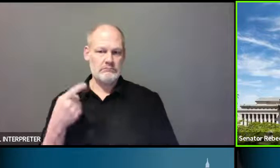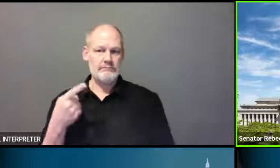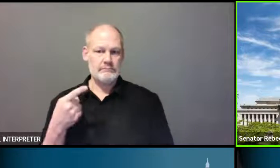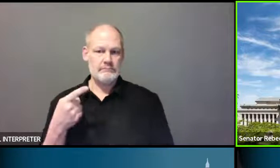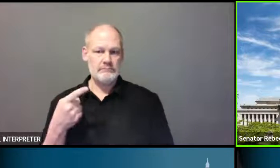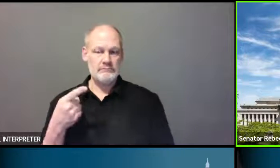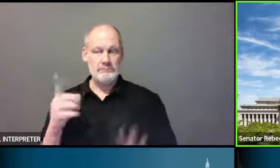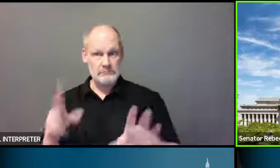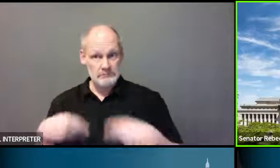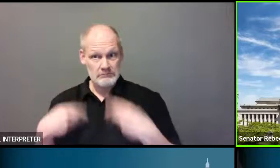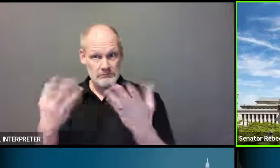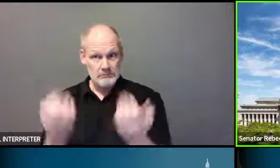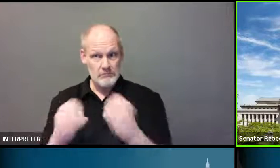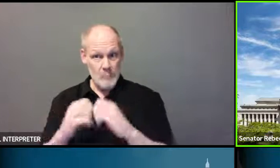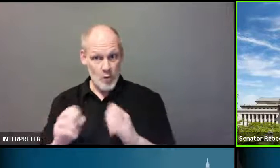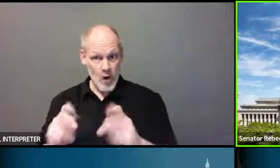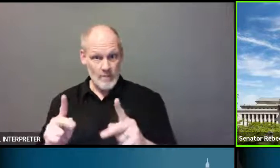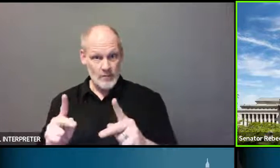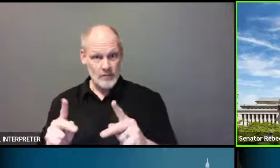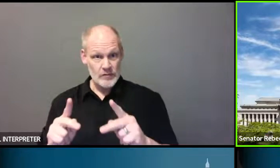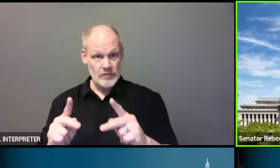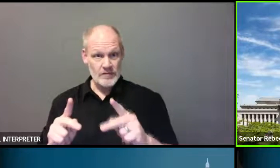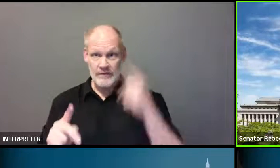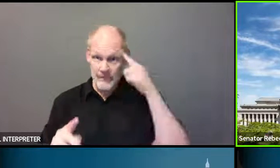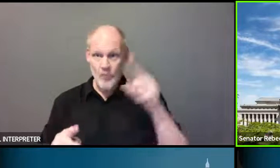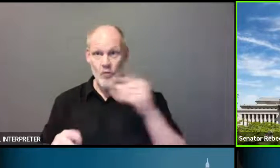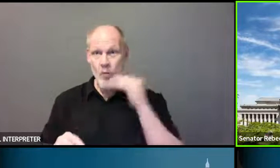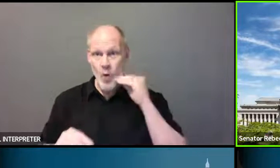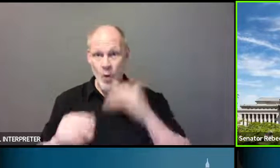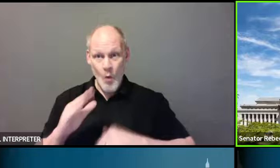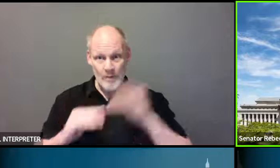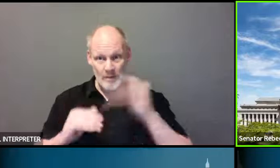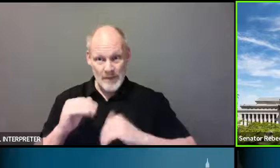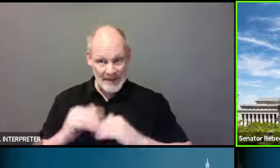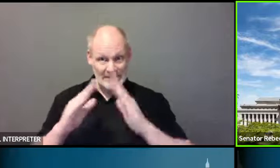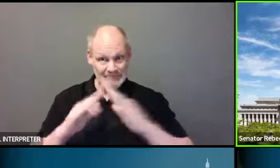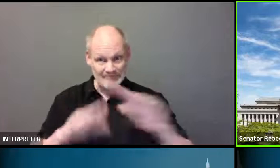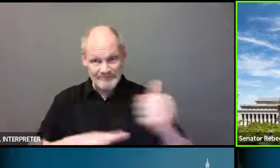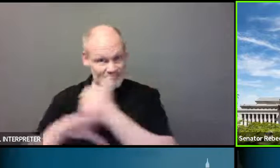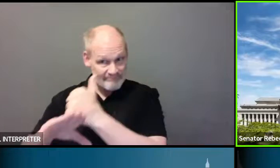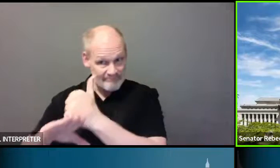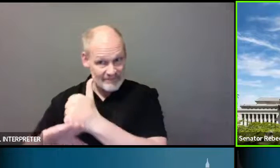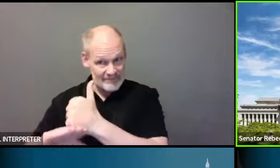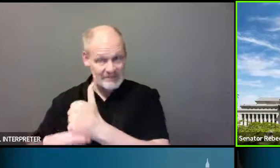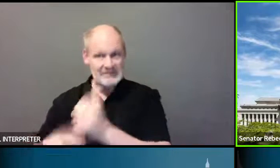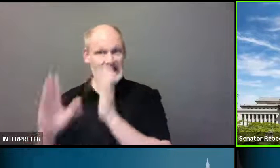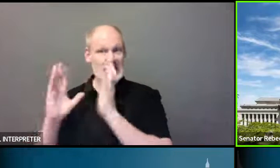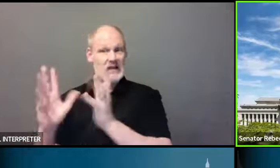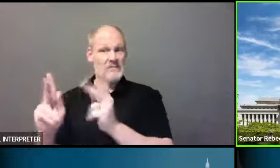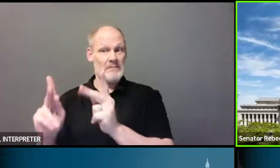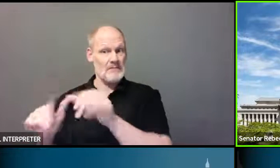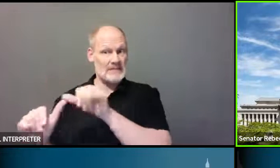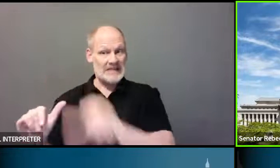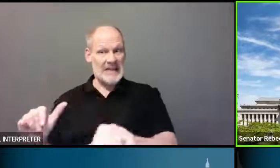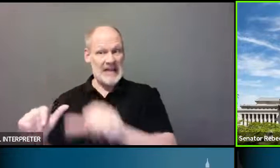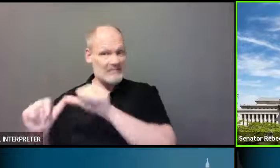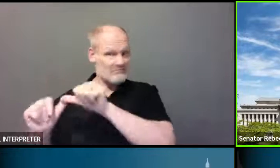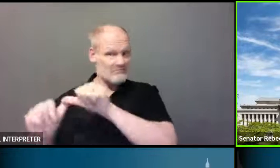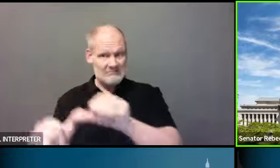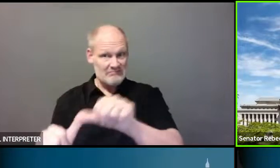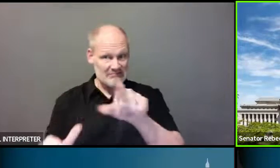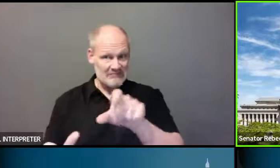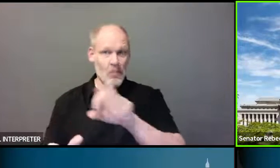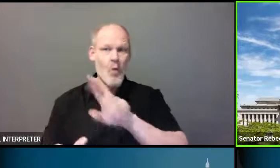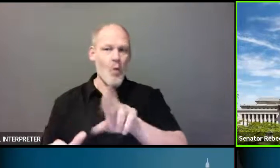opportunities for housing to be built in a variety of housing so that people can age in place. And so I think that's another piece